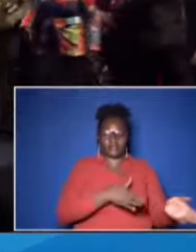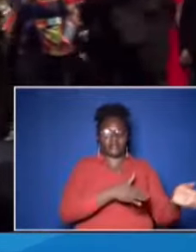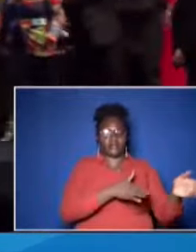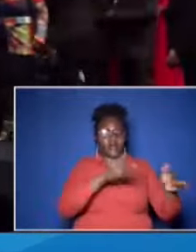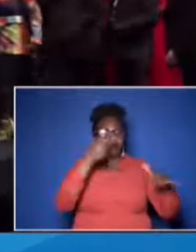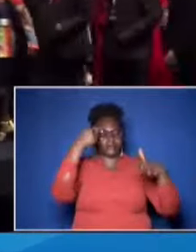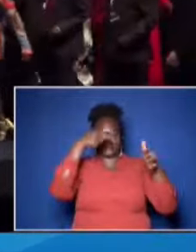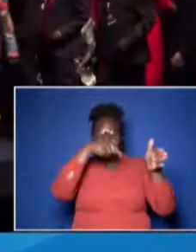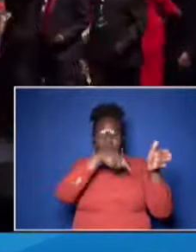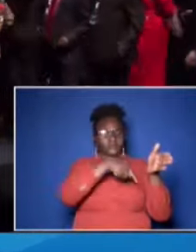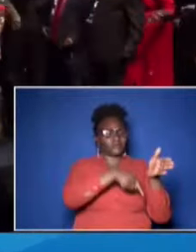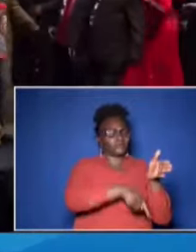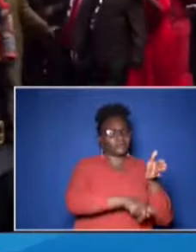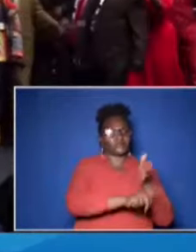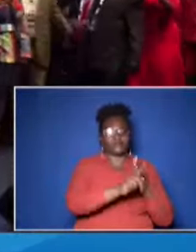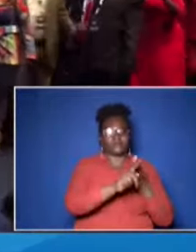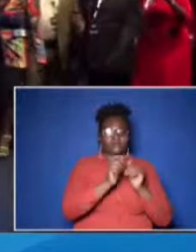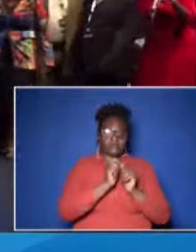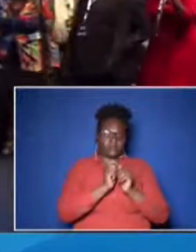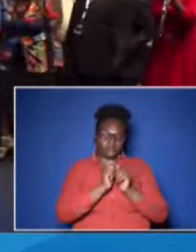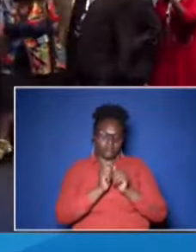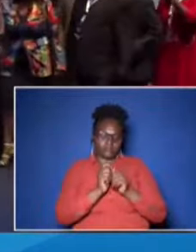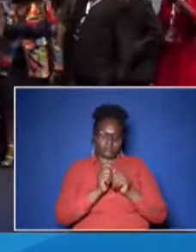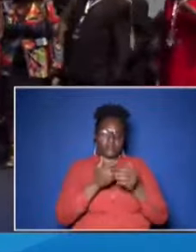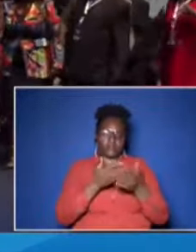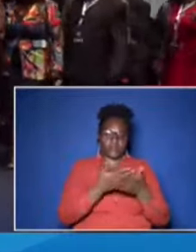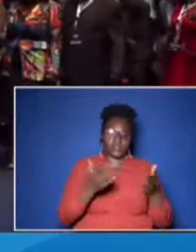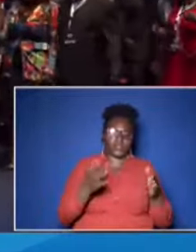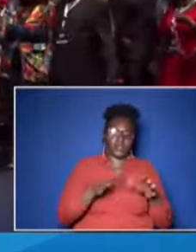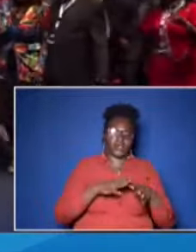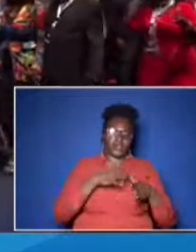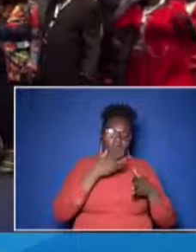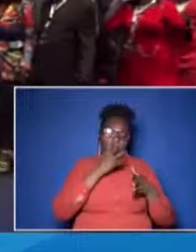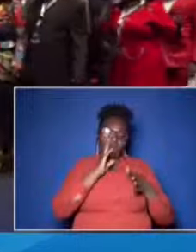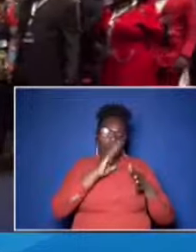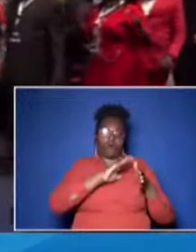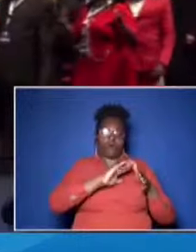deep within there is a